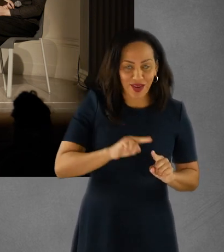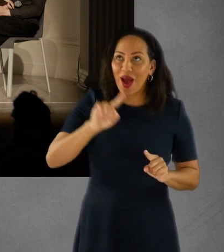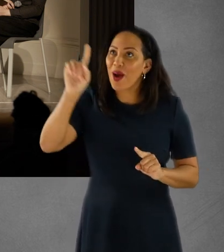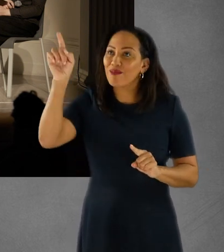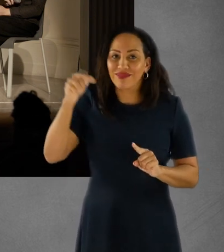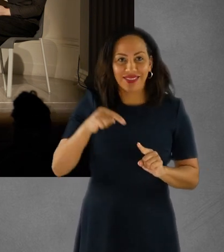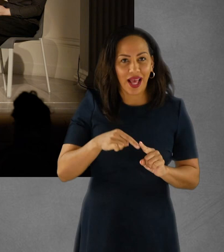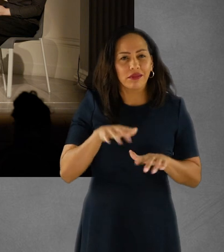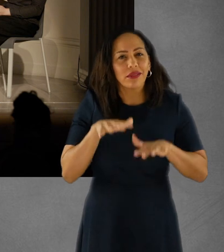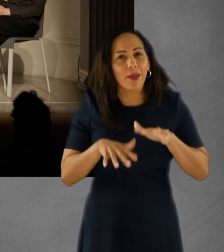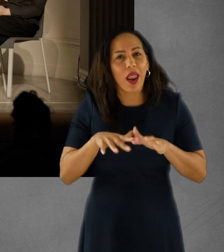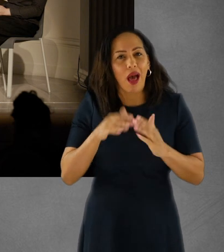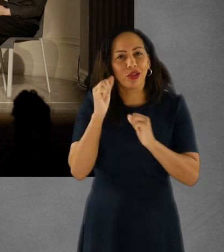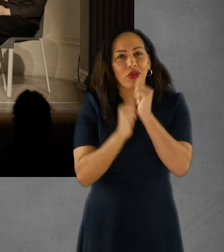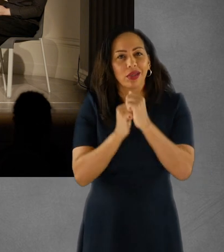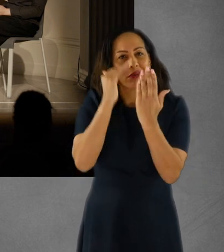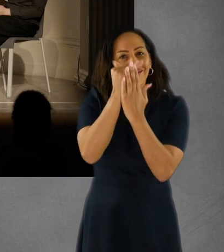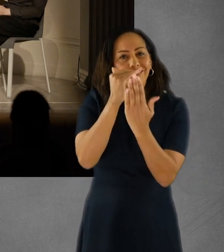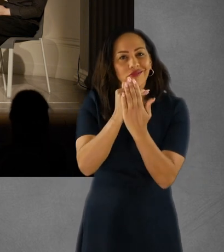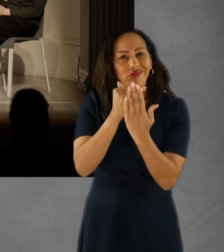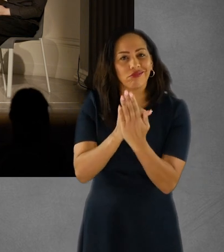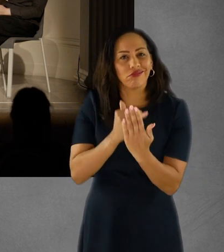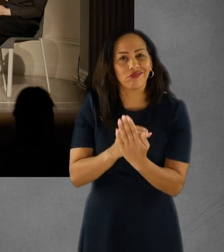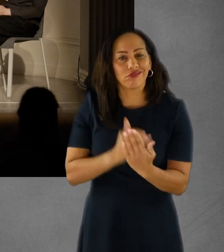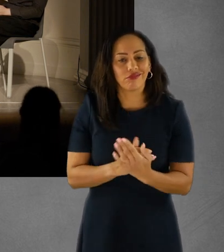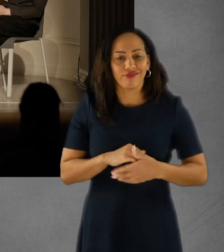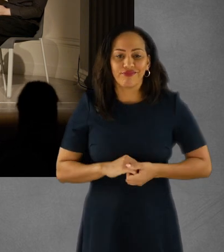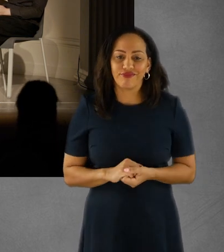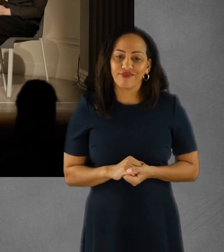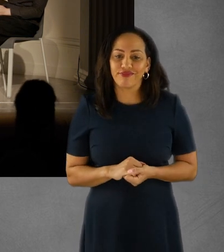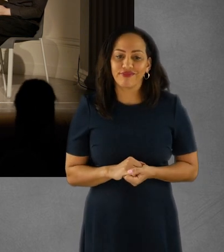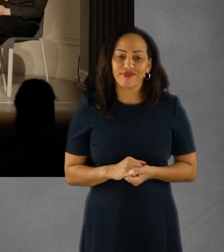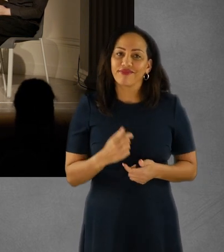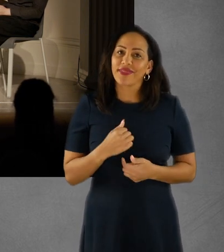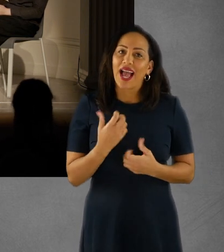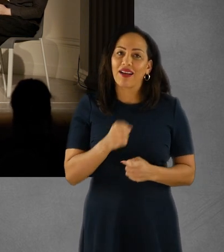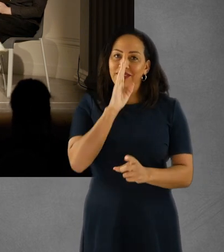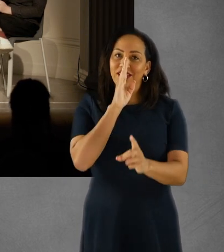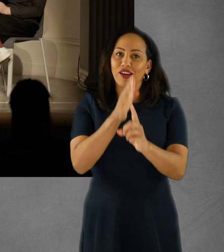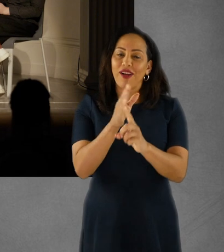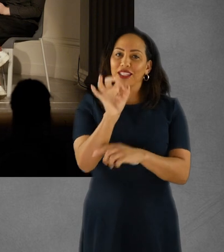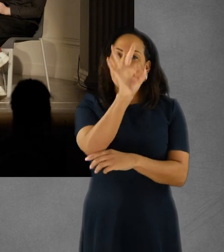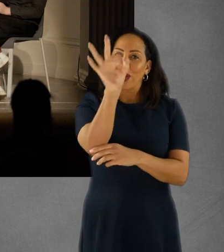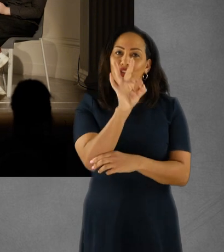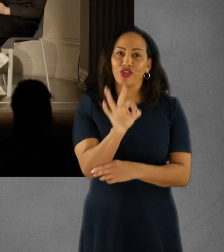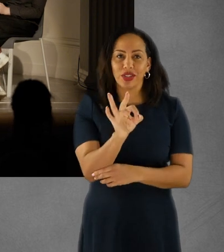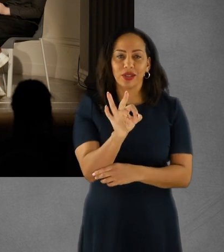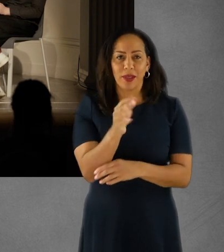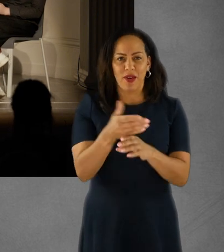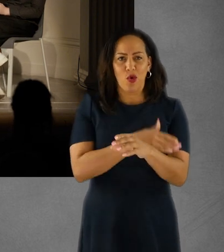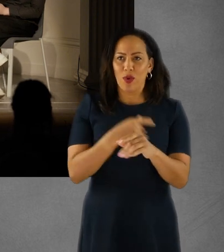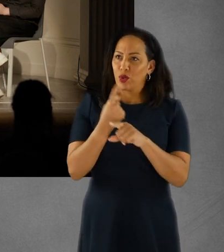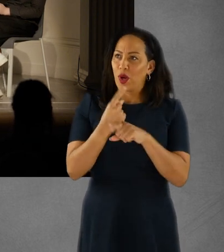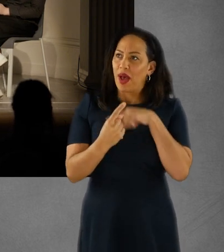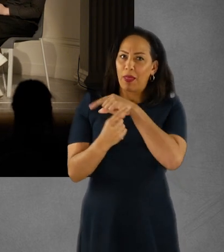I wanted to ask more a direct question before we I think, go back to the structure of the film, just